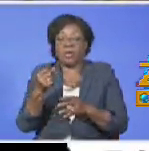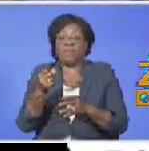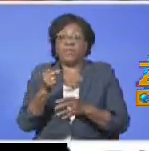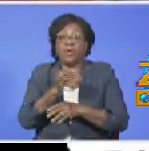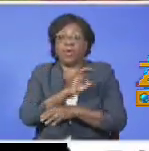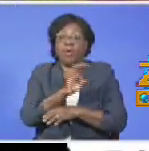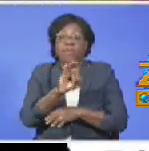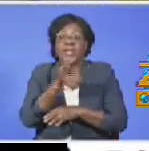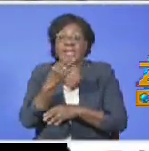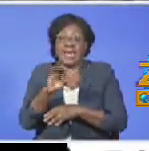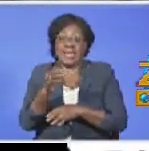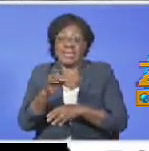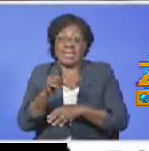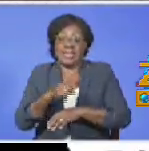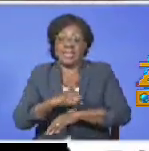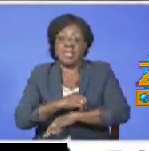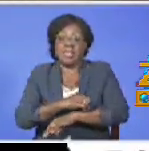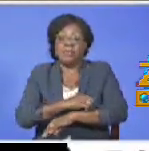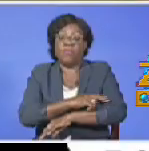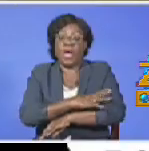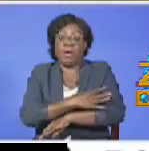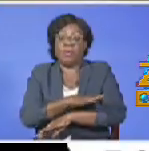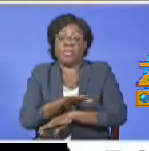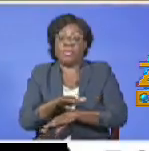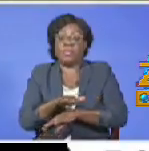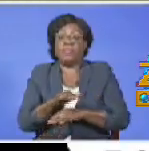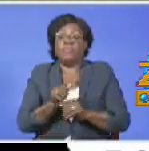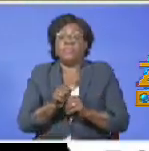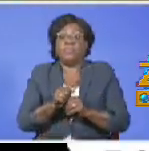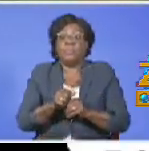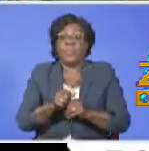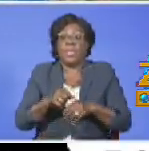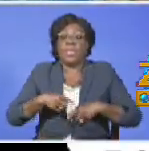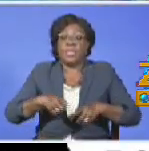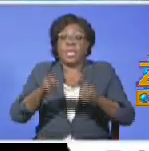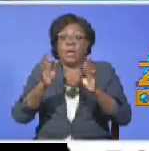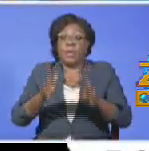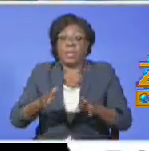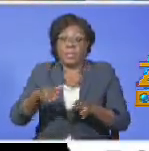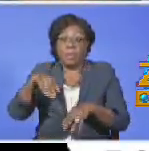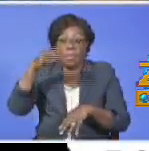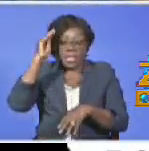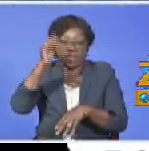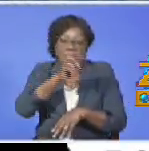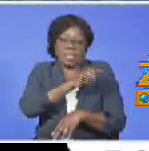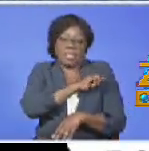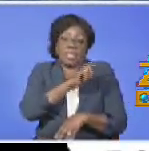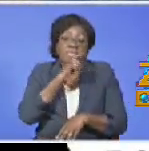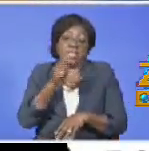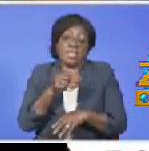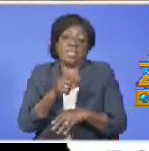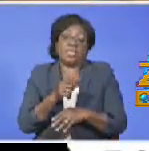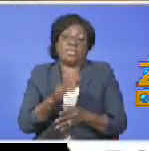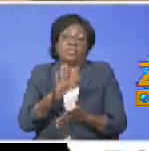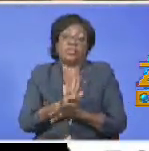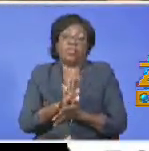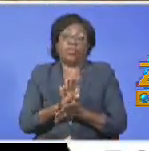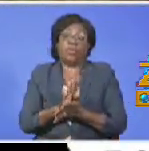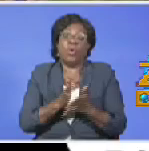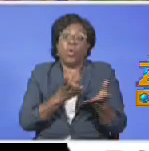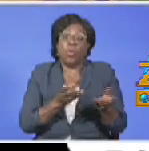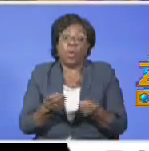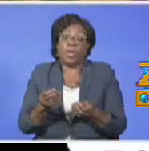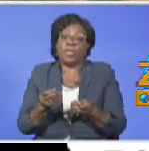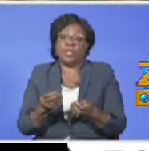Director of Education Marcellus Taylor reassures parents and students that schools opting to conduct face-to-face instructions are ready to do